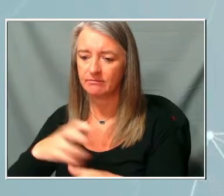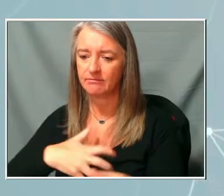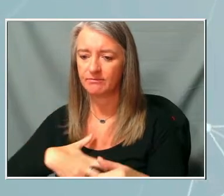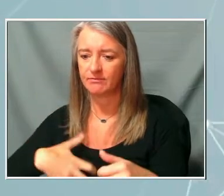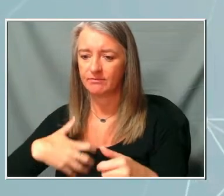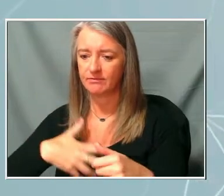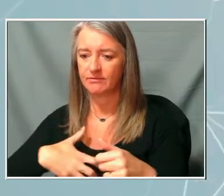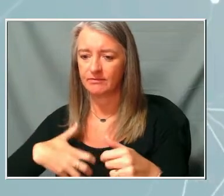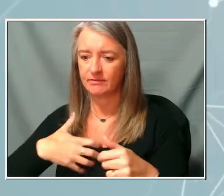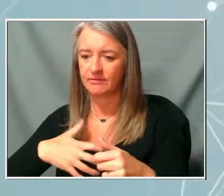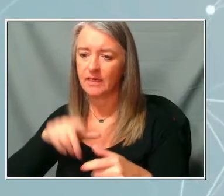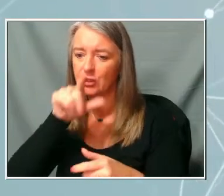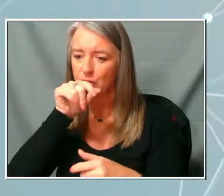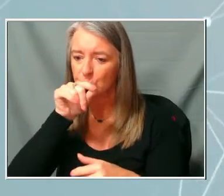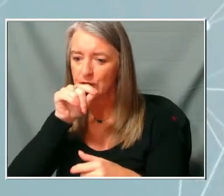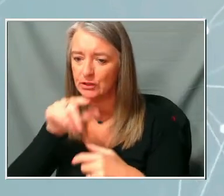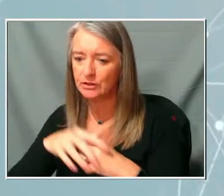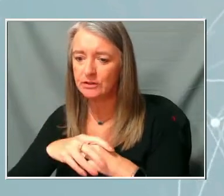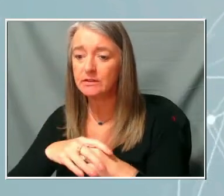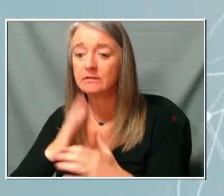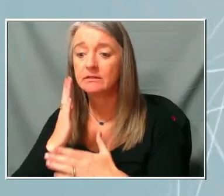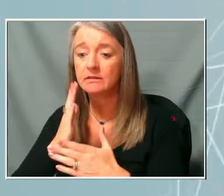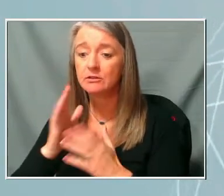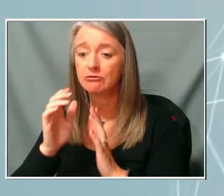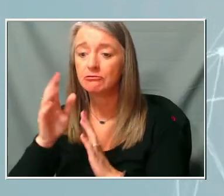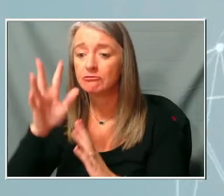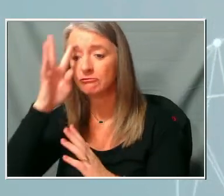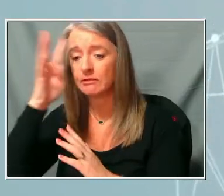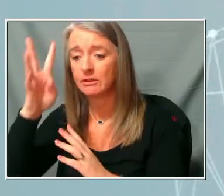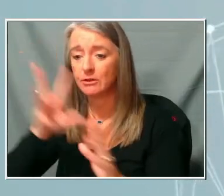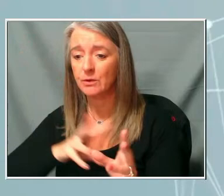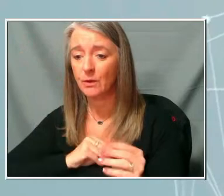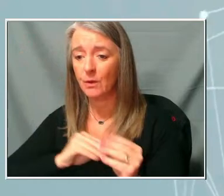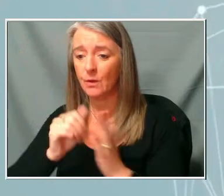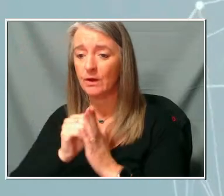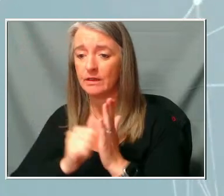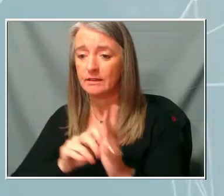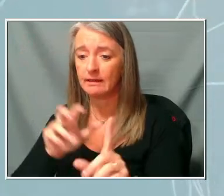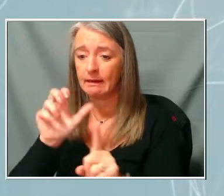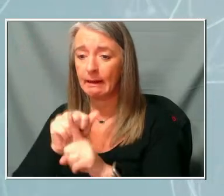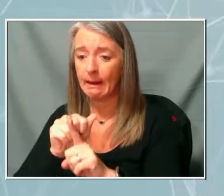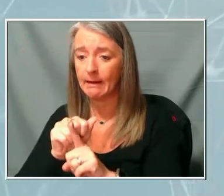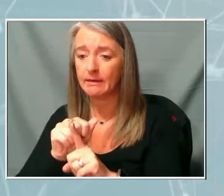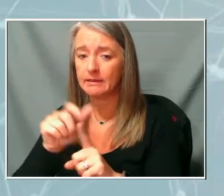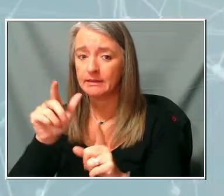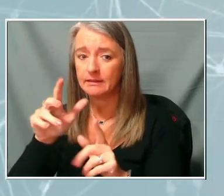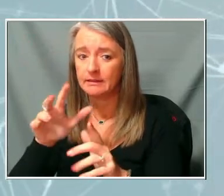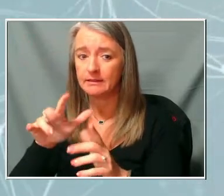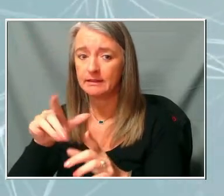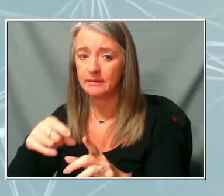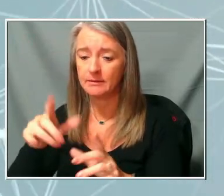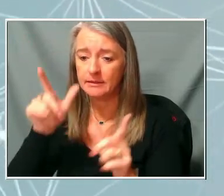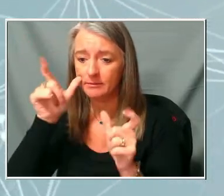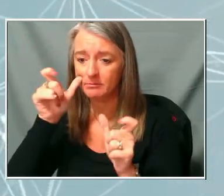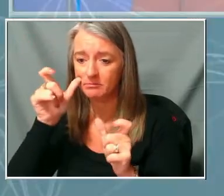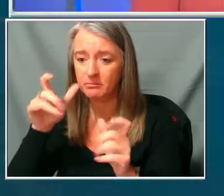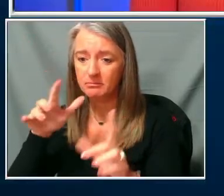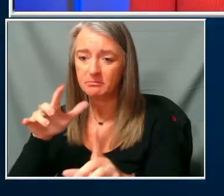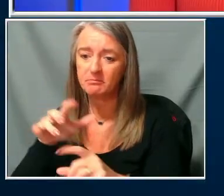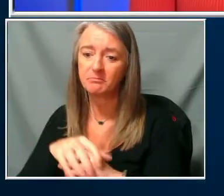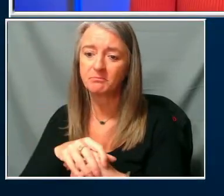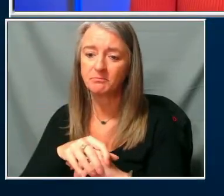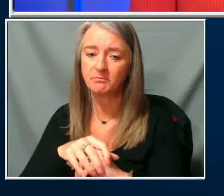Twitter. Nikki created her own account just to show that she caught him taking that picture. Yes, busted. So let's bring